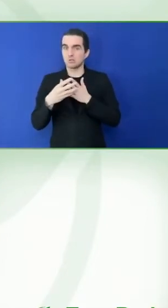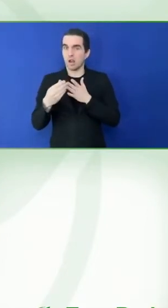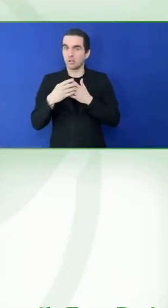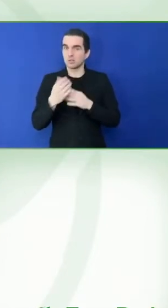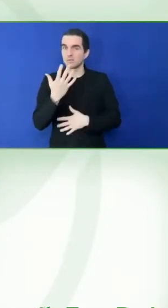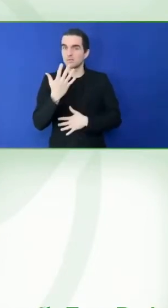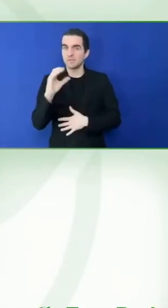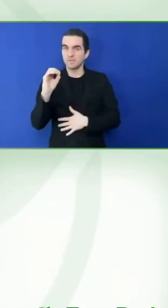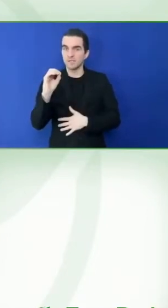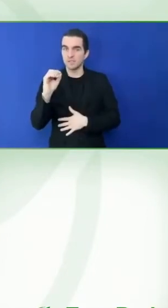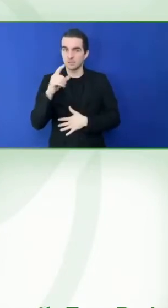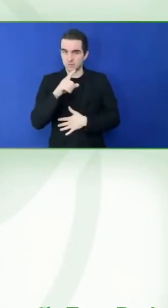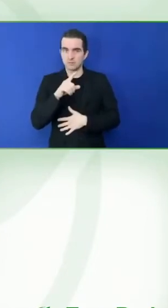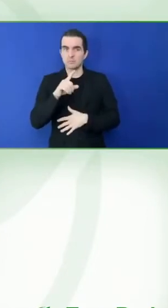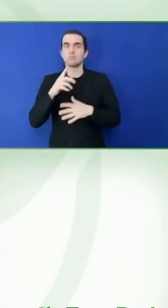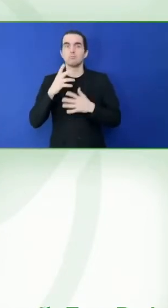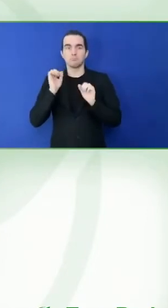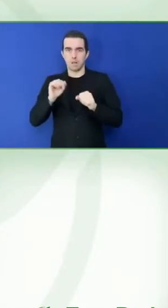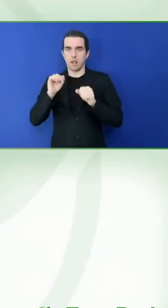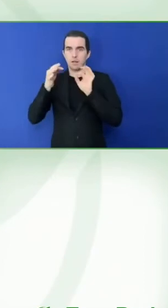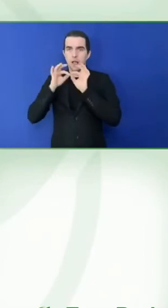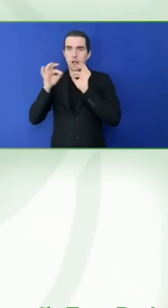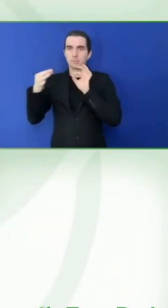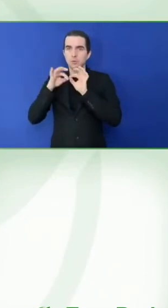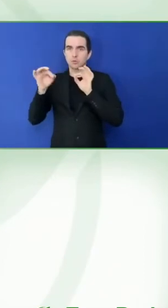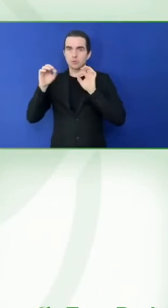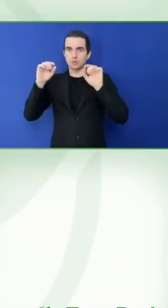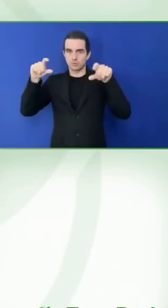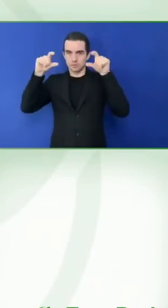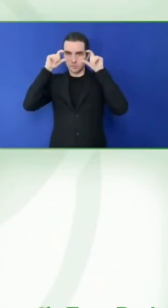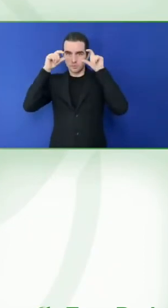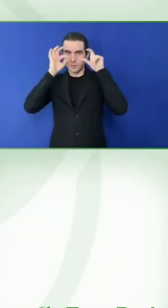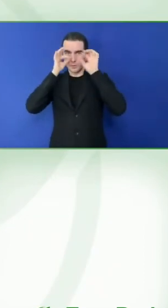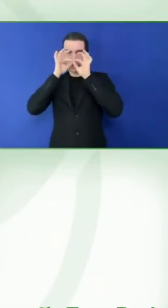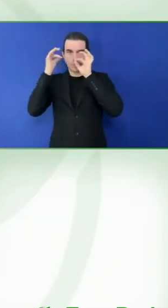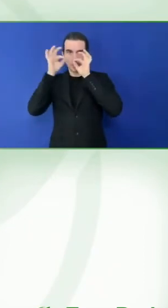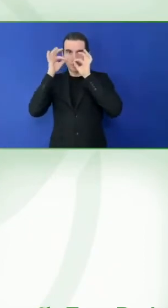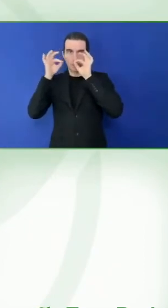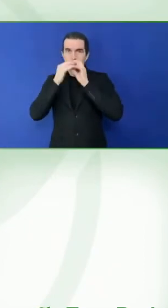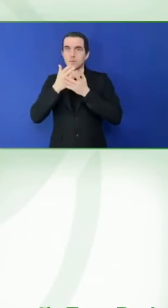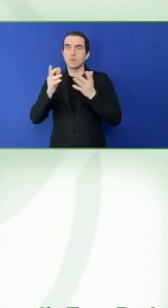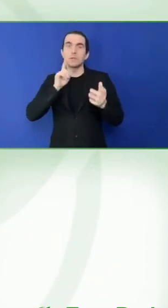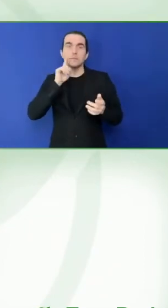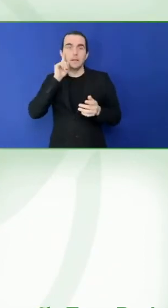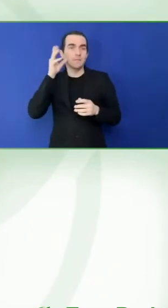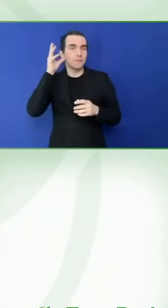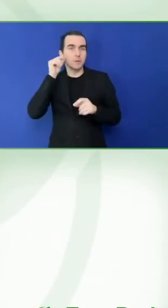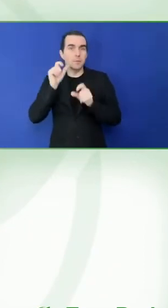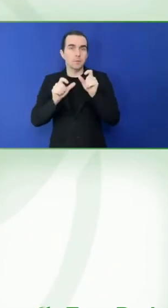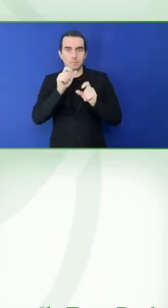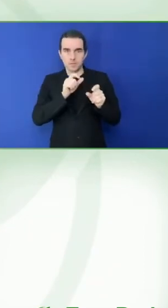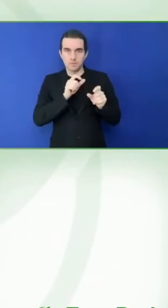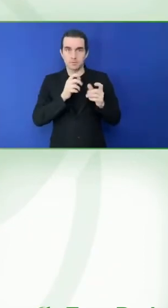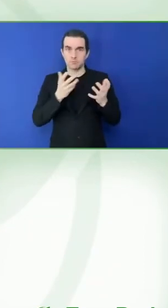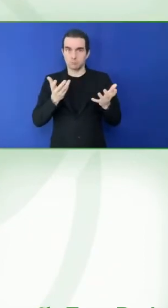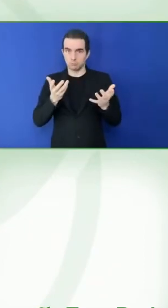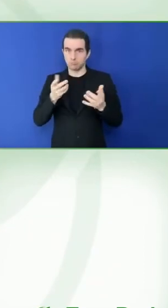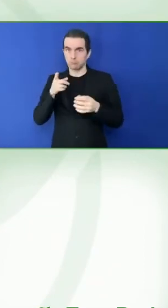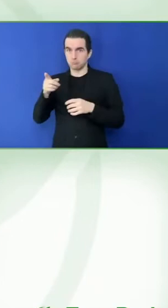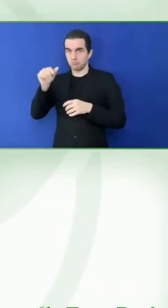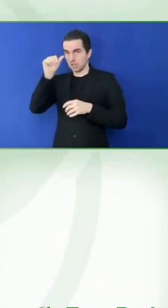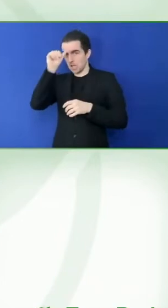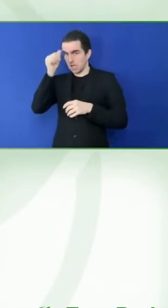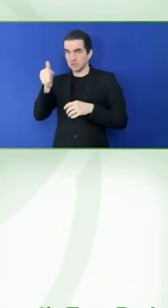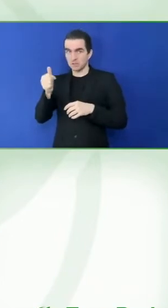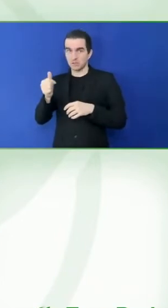Google can empower startups to make the world better. Because only by doing these things together can we actually solve those problems. So